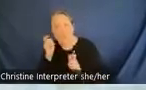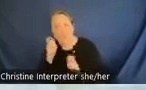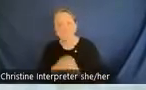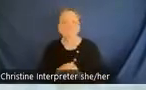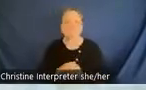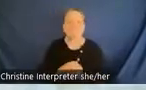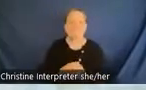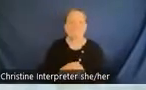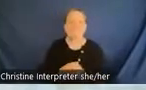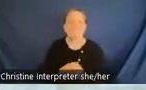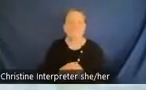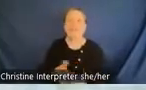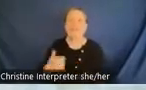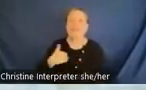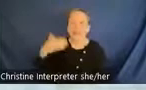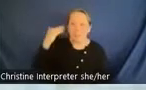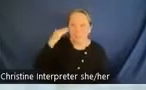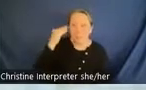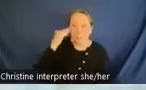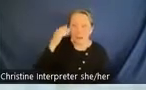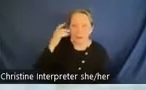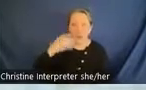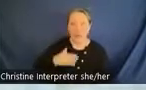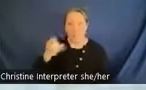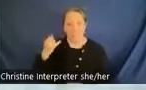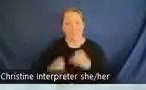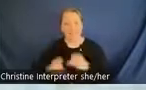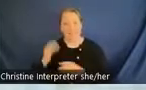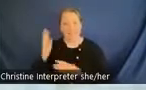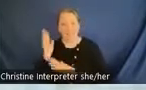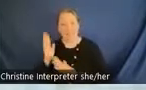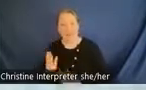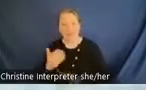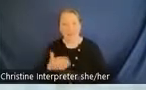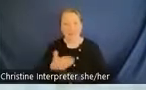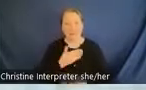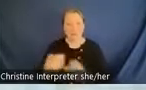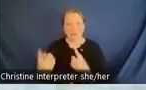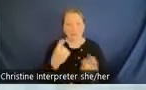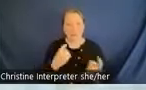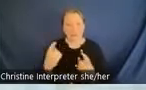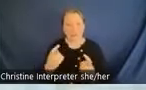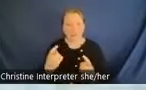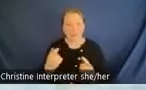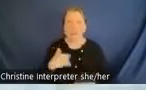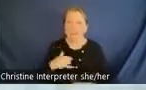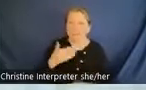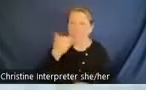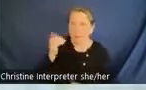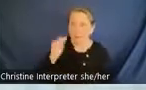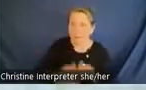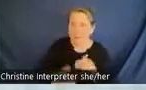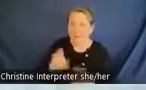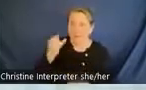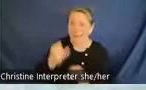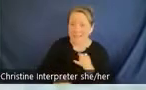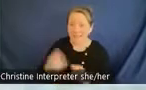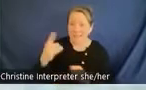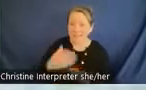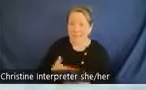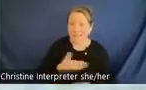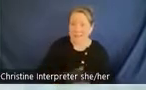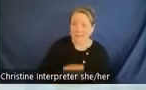I am aware that I am the last speaker before questions, which is better than being the last speaker before lunch.